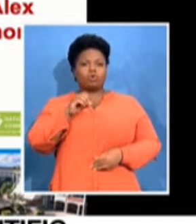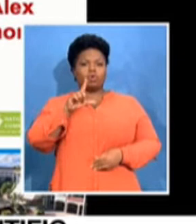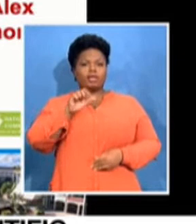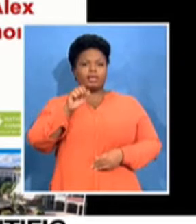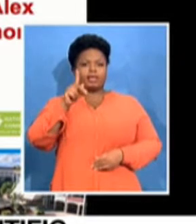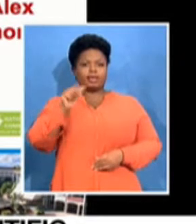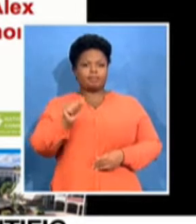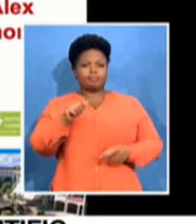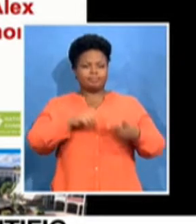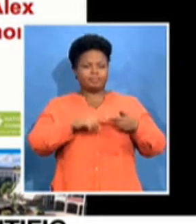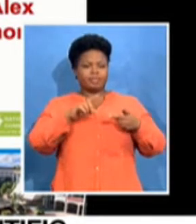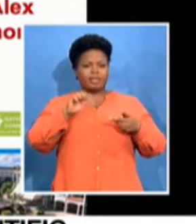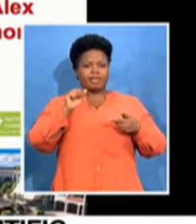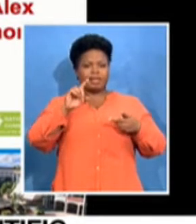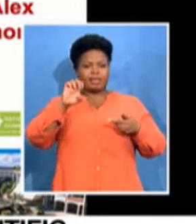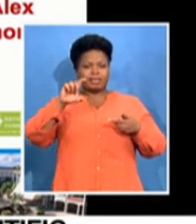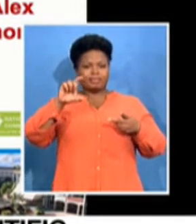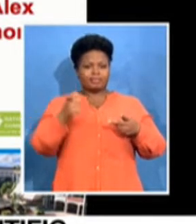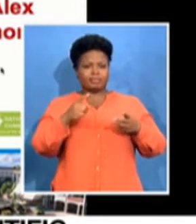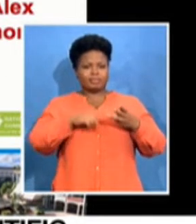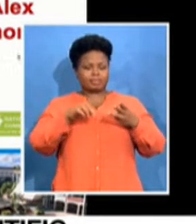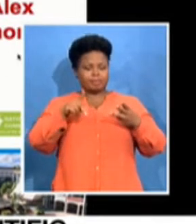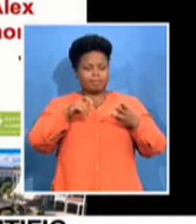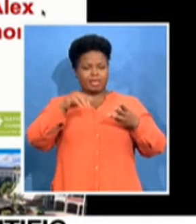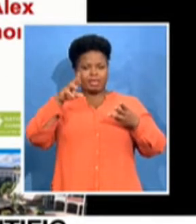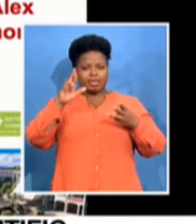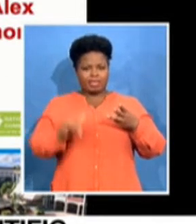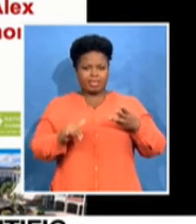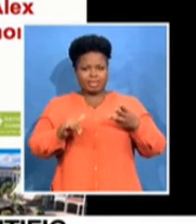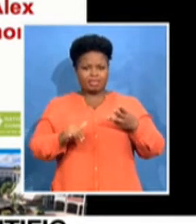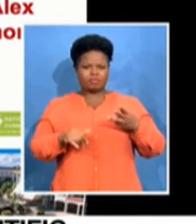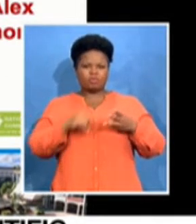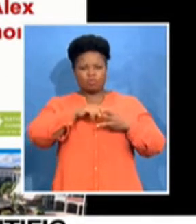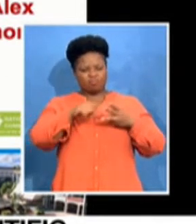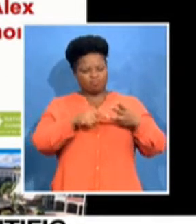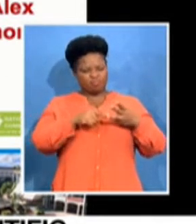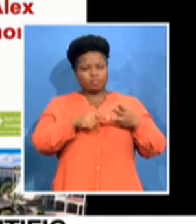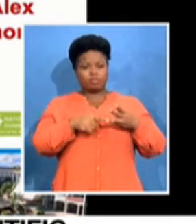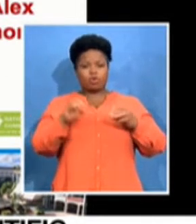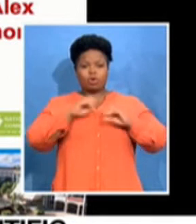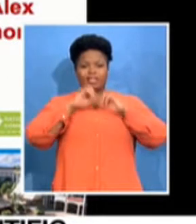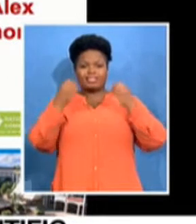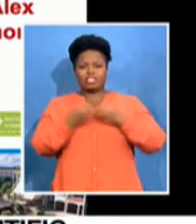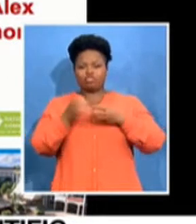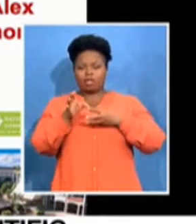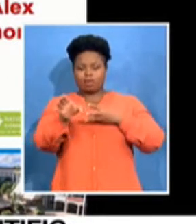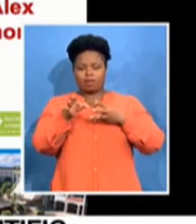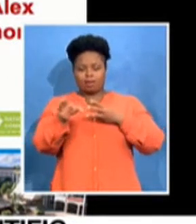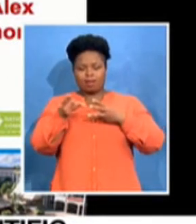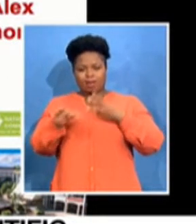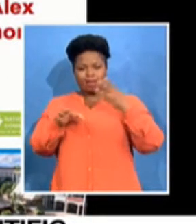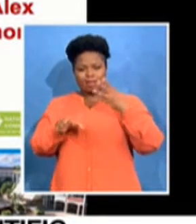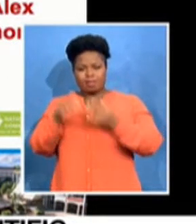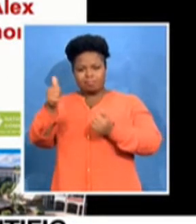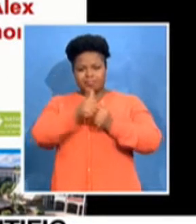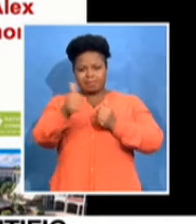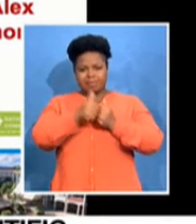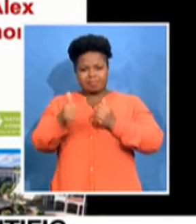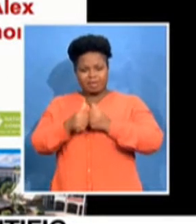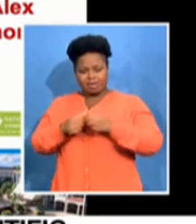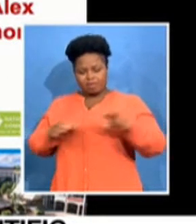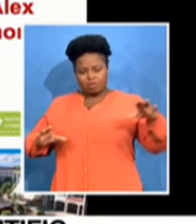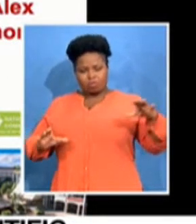And just to highlight is the number of different organizations that are working together to try to face that challenge in